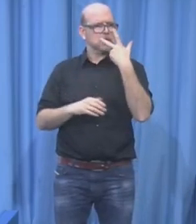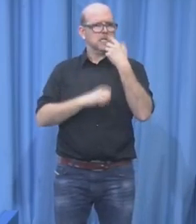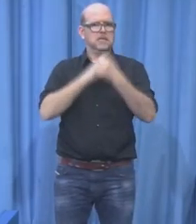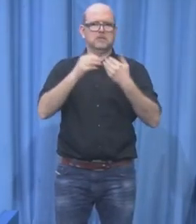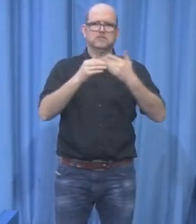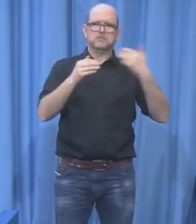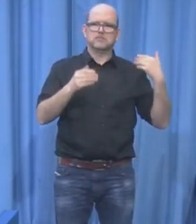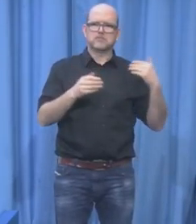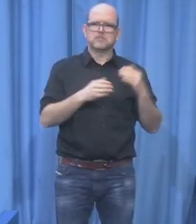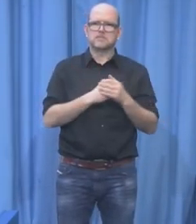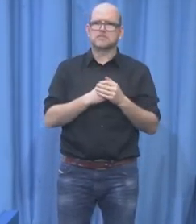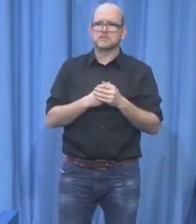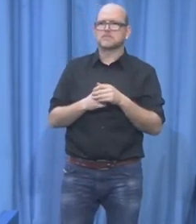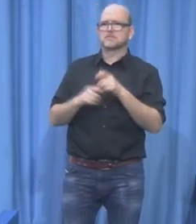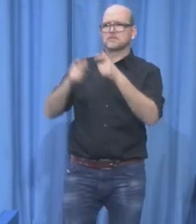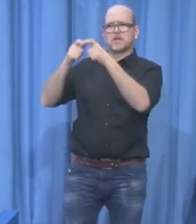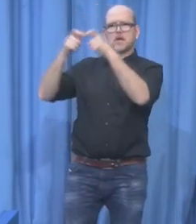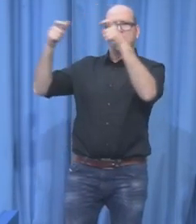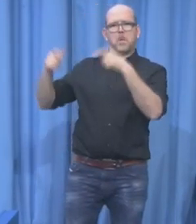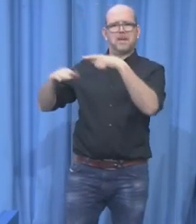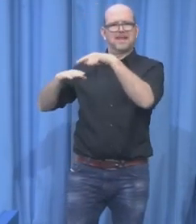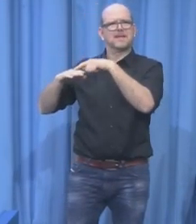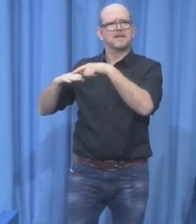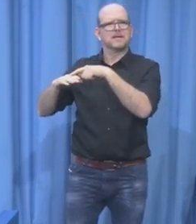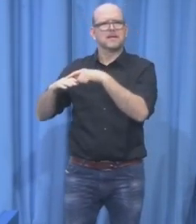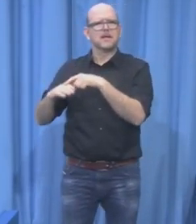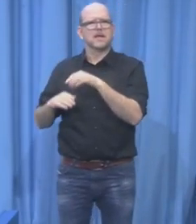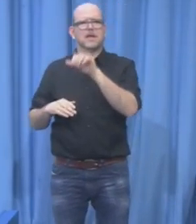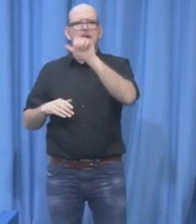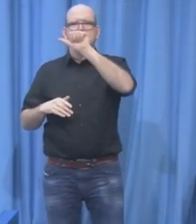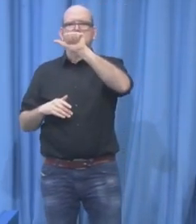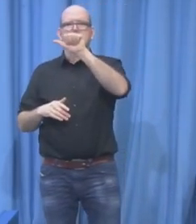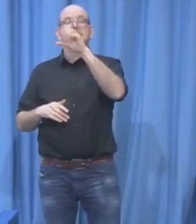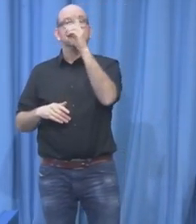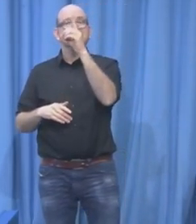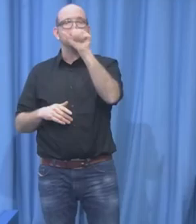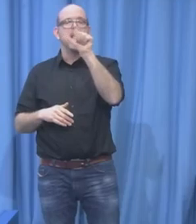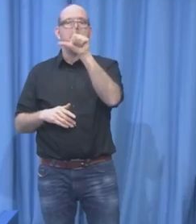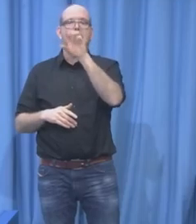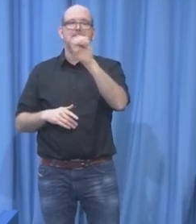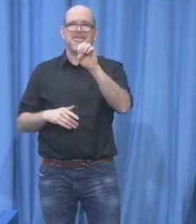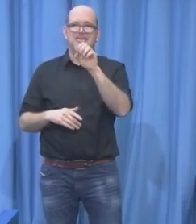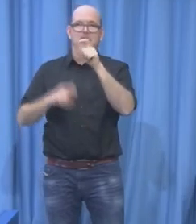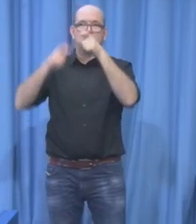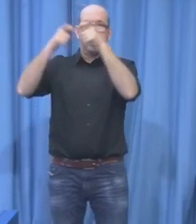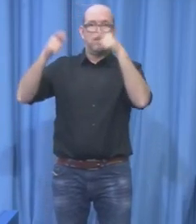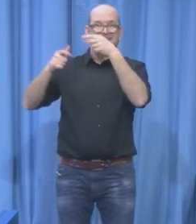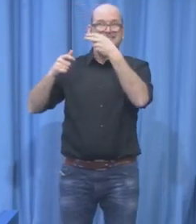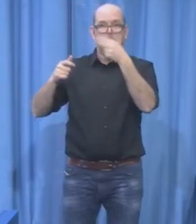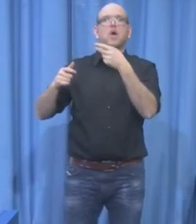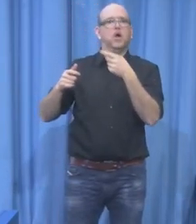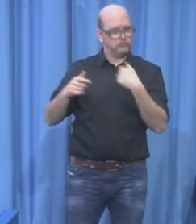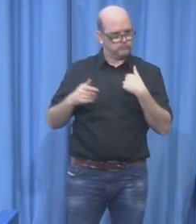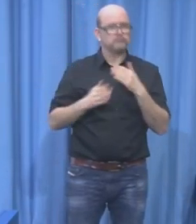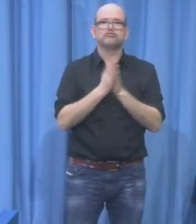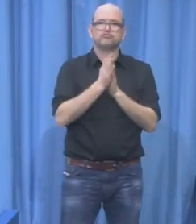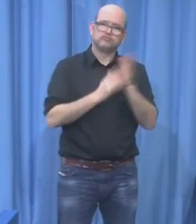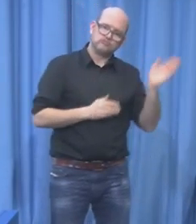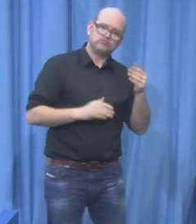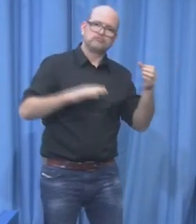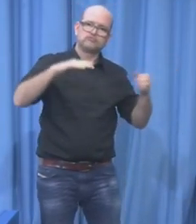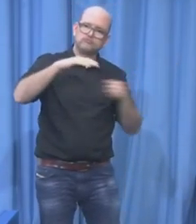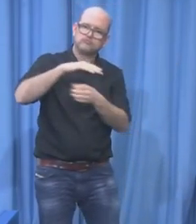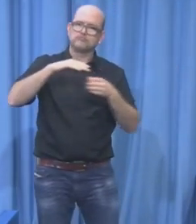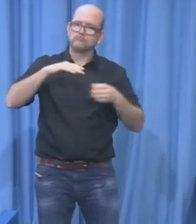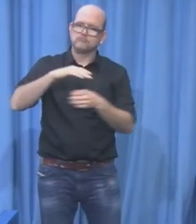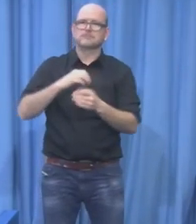However, he can use arm crutches on days when he's having a good day. And he got to work one day, and his office at Robert E.